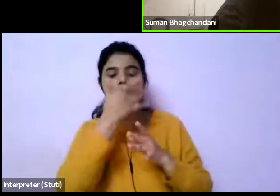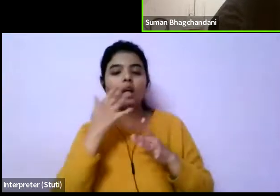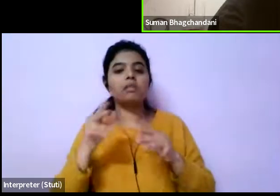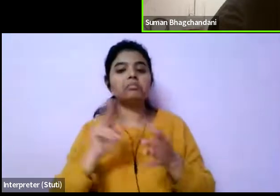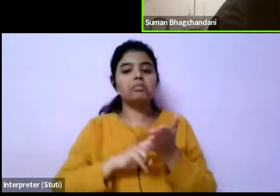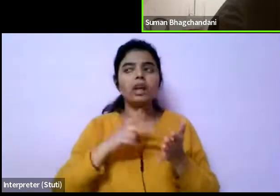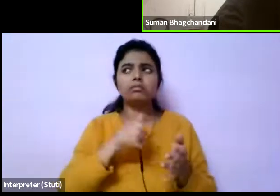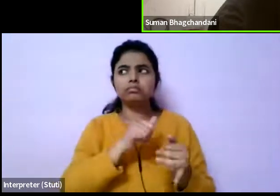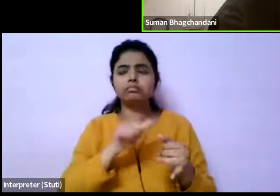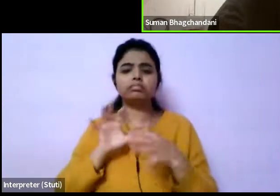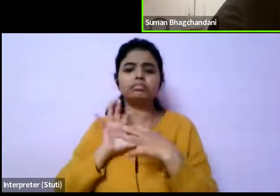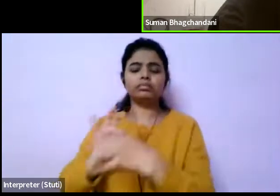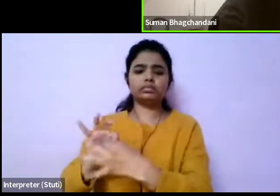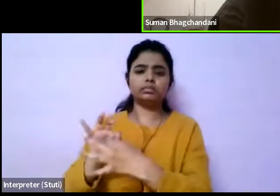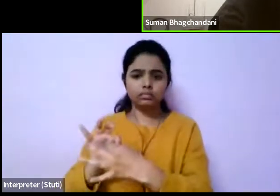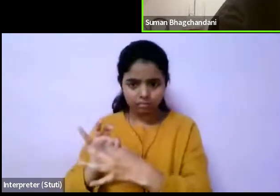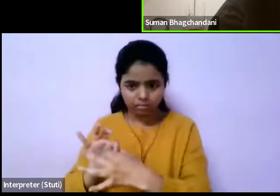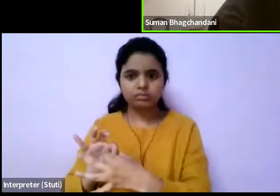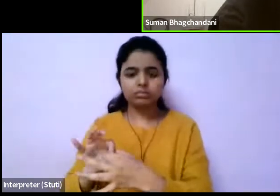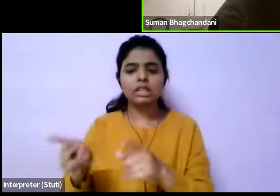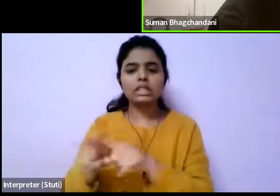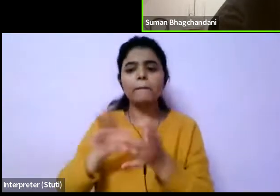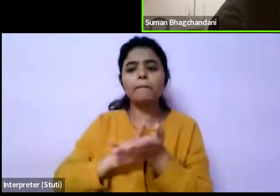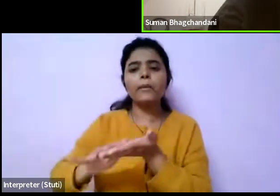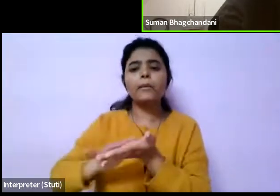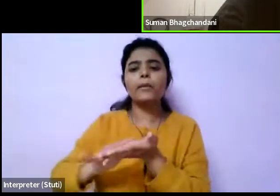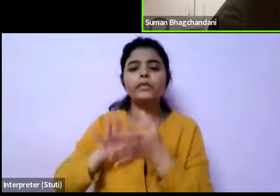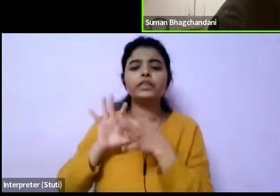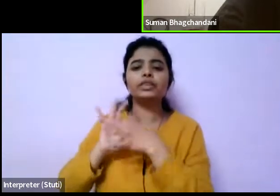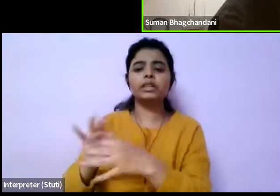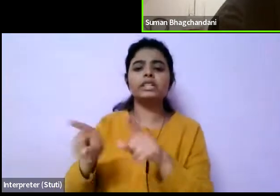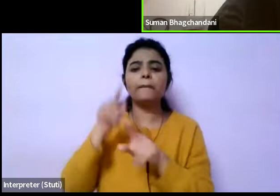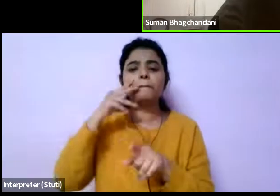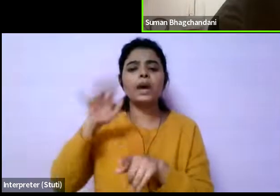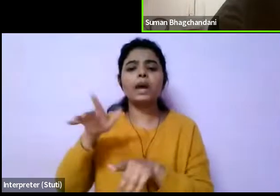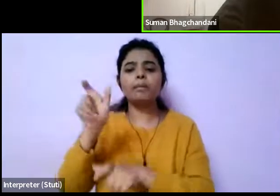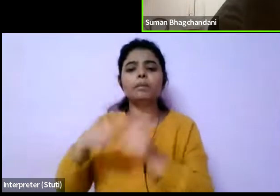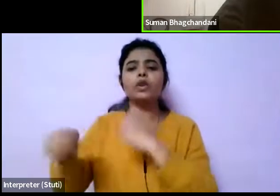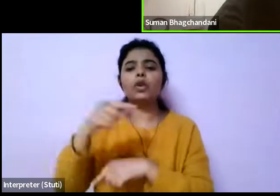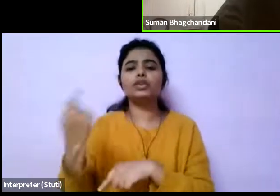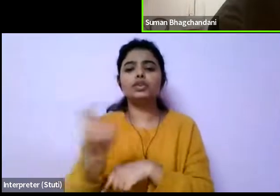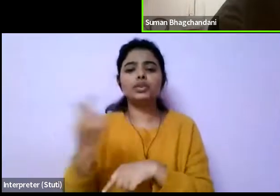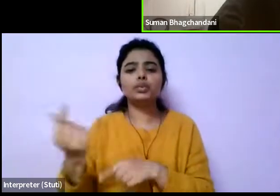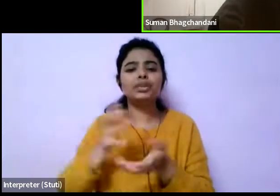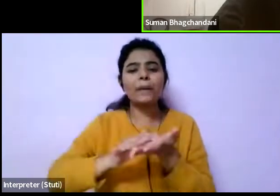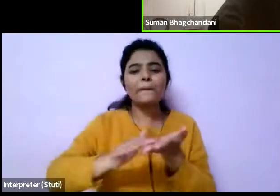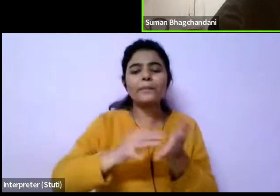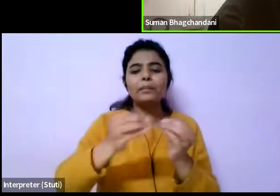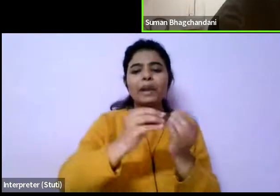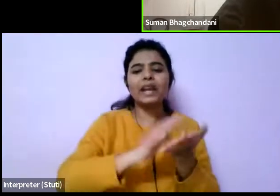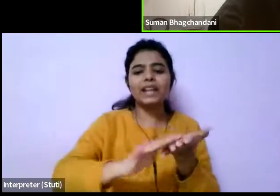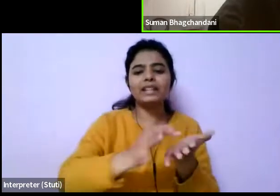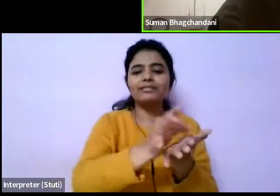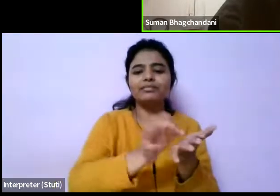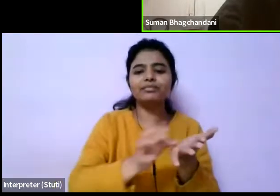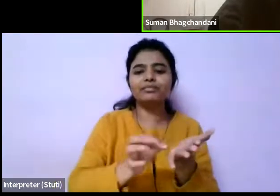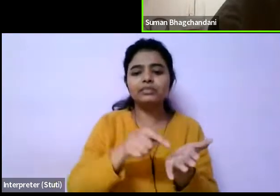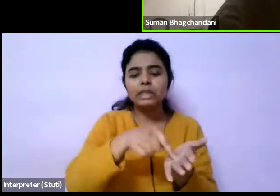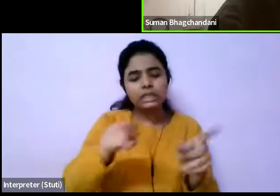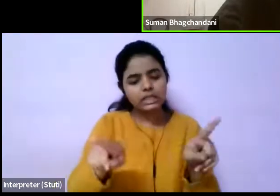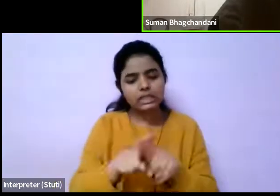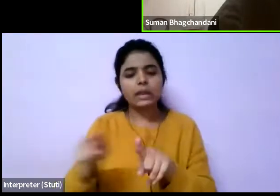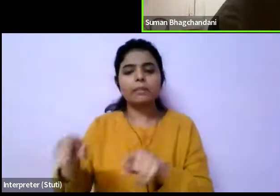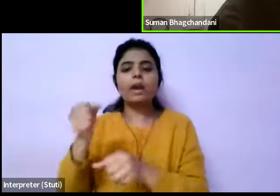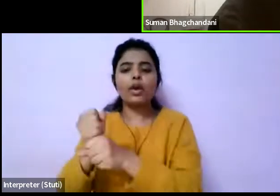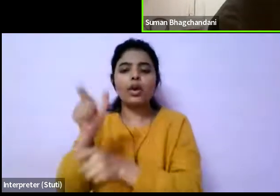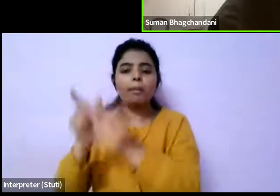with tactile perception that years of interaction with Braille had made Gowda and other visually challenged people